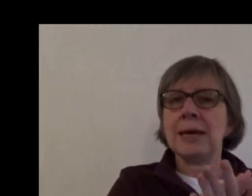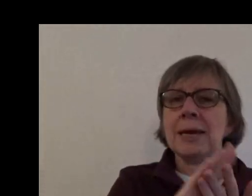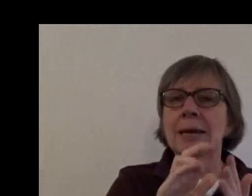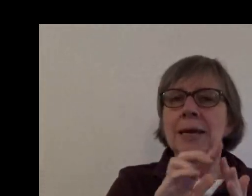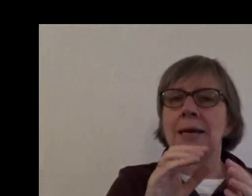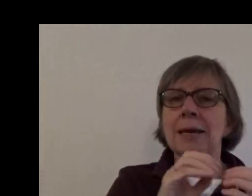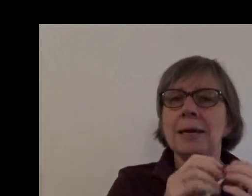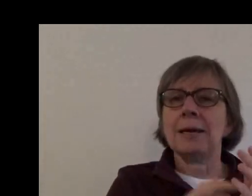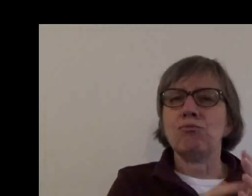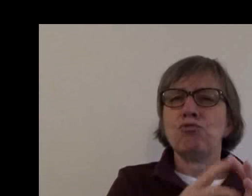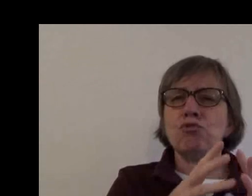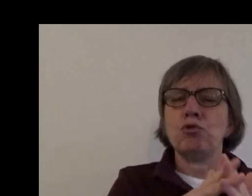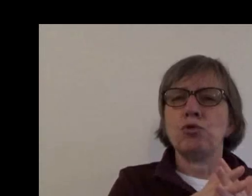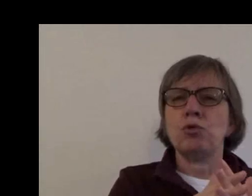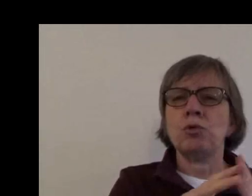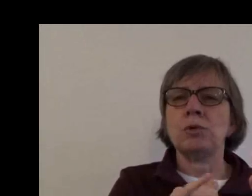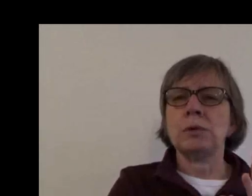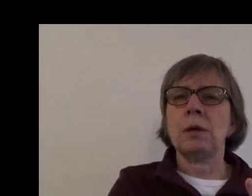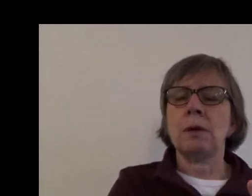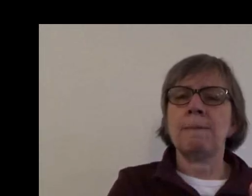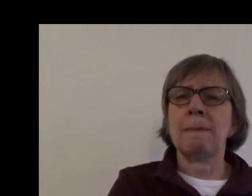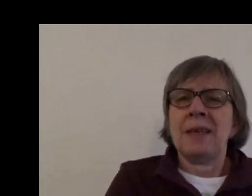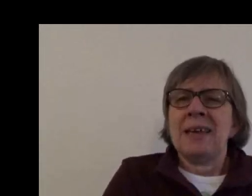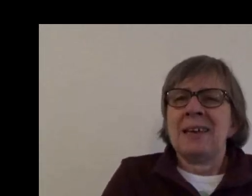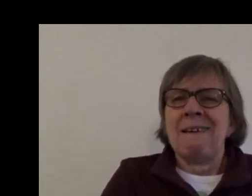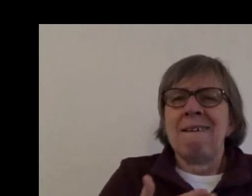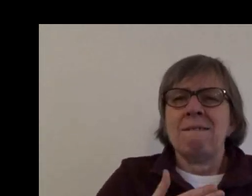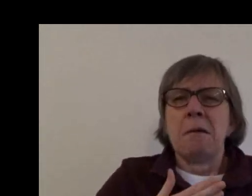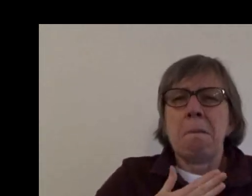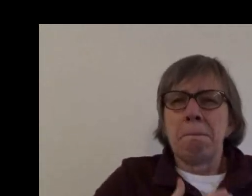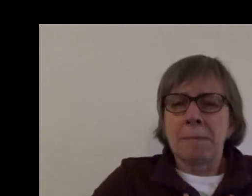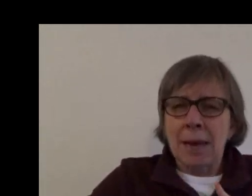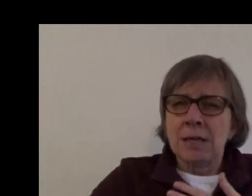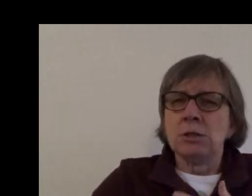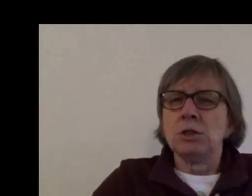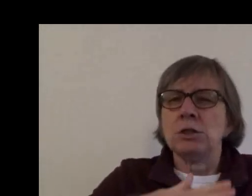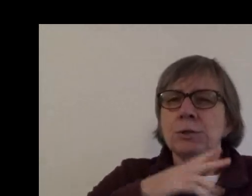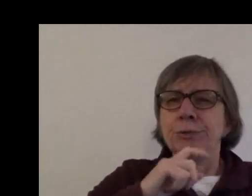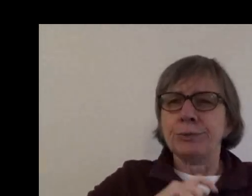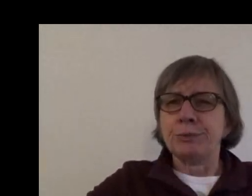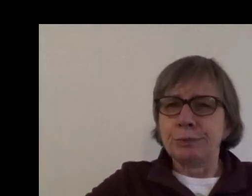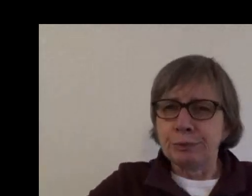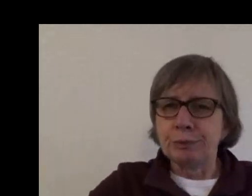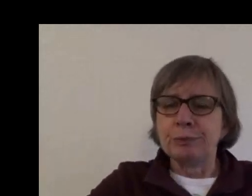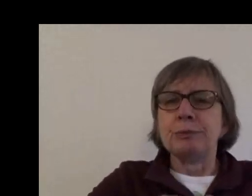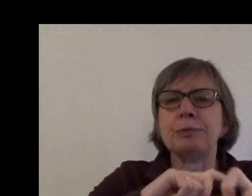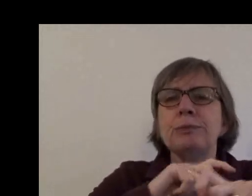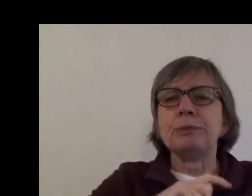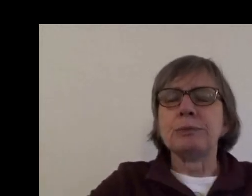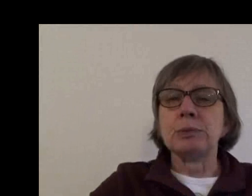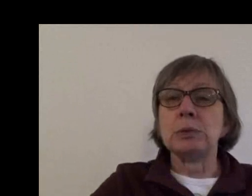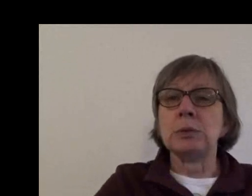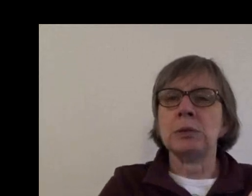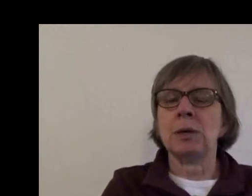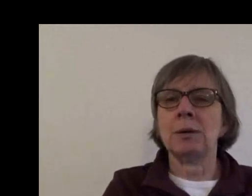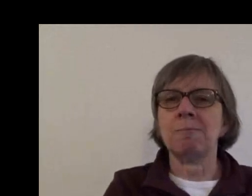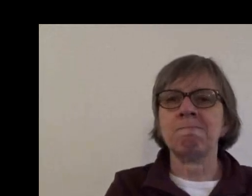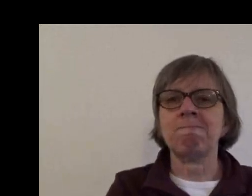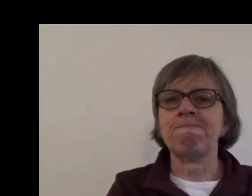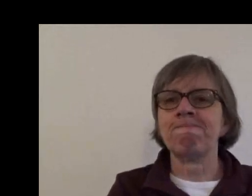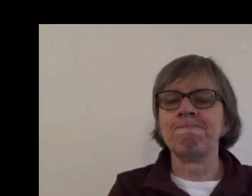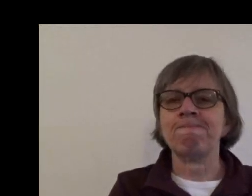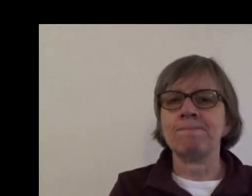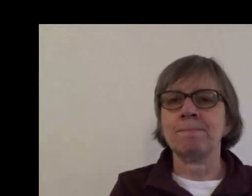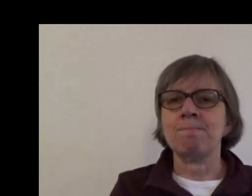Hebrews, give us that patient endurance that we need, that whatever situations we face, we know that we are there with